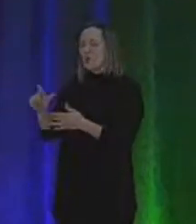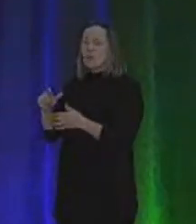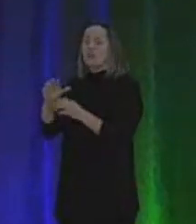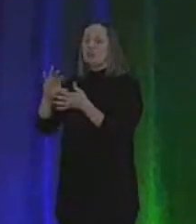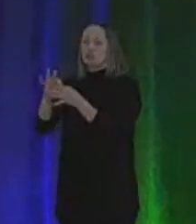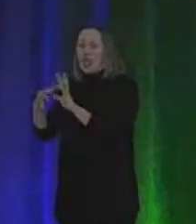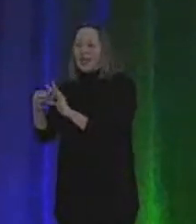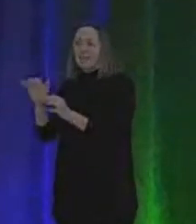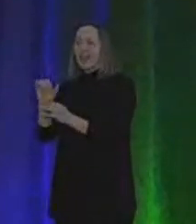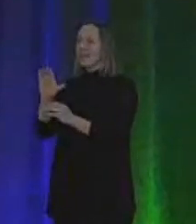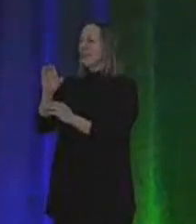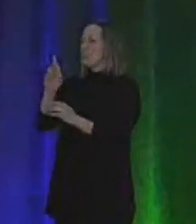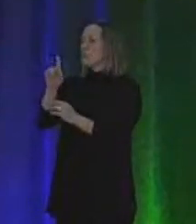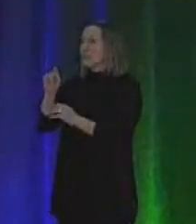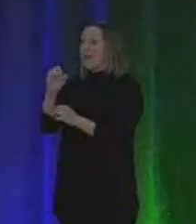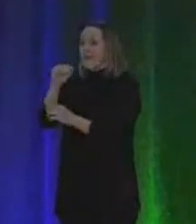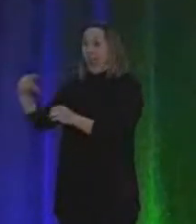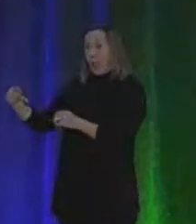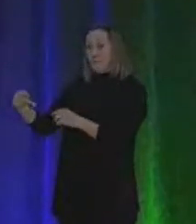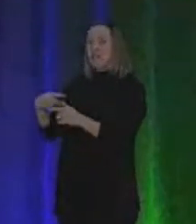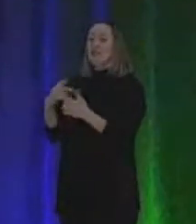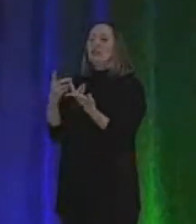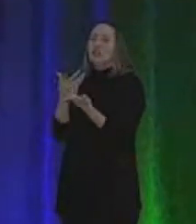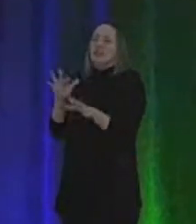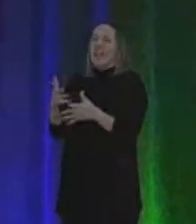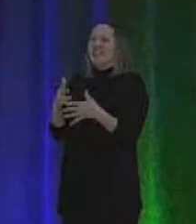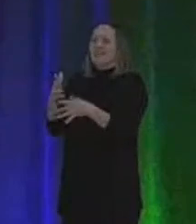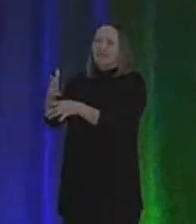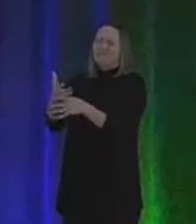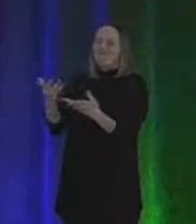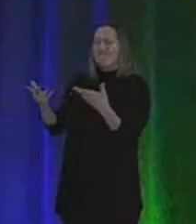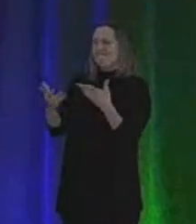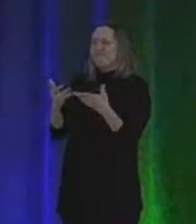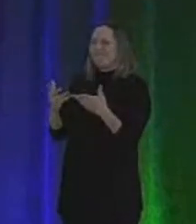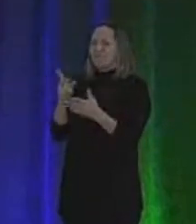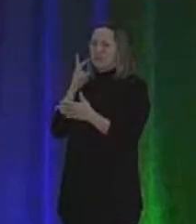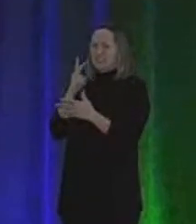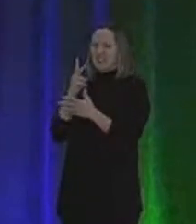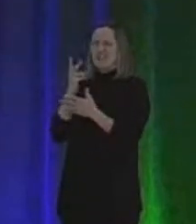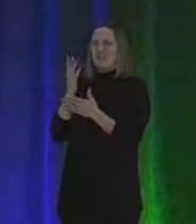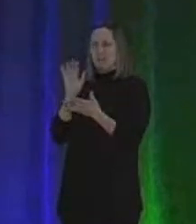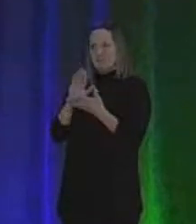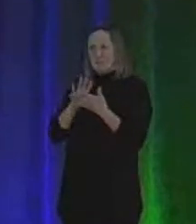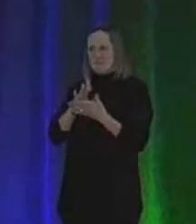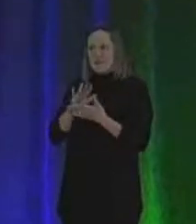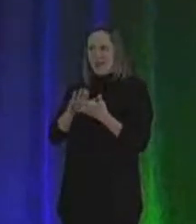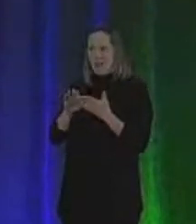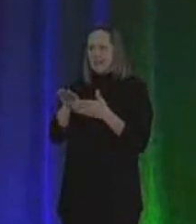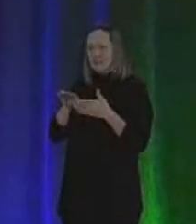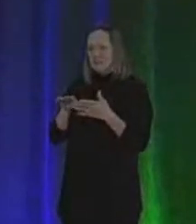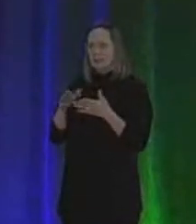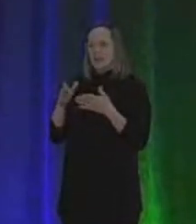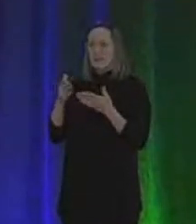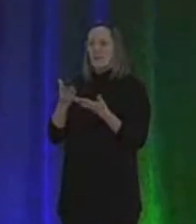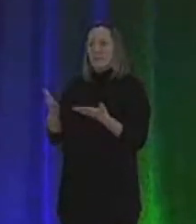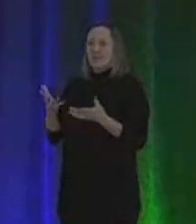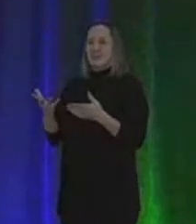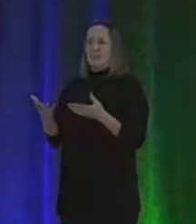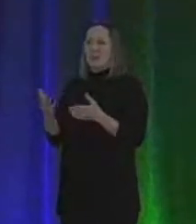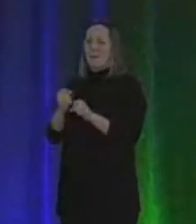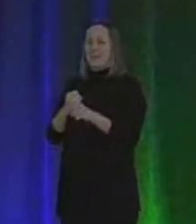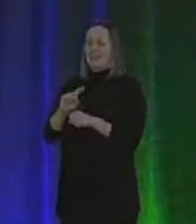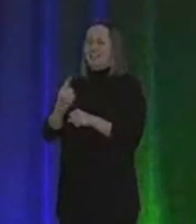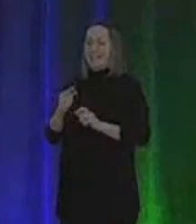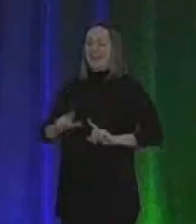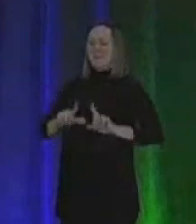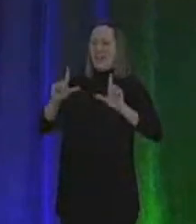App, you kind of get a really nice stack to build these single-page applications. Who here has